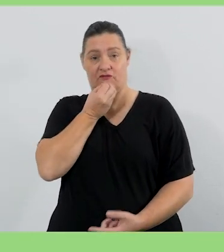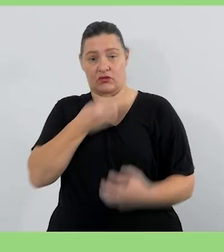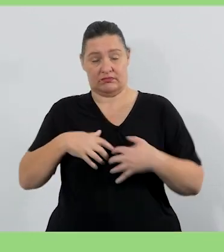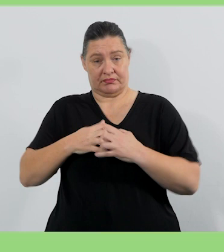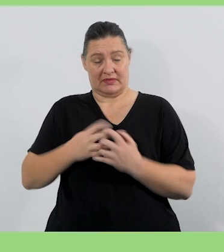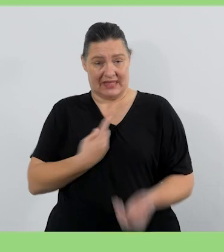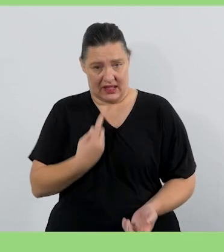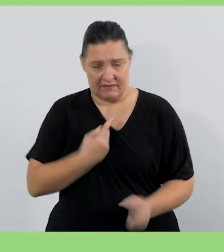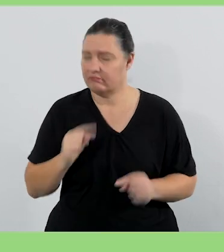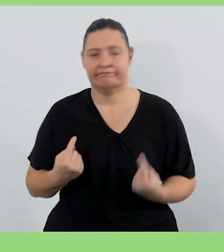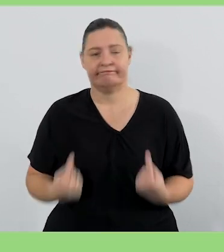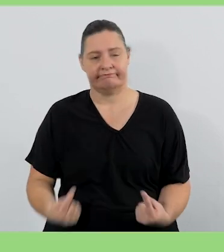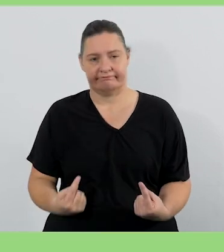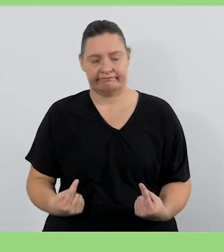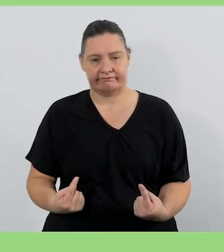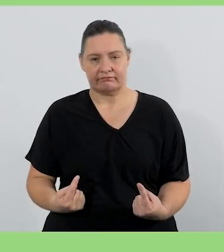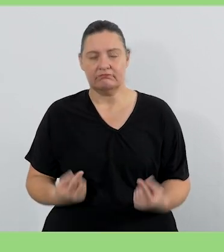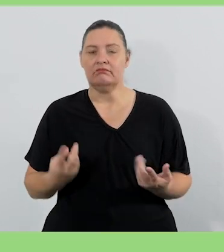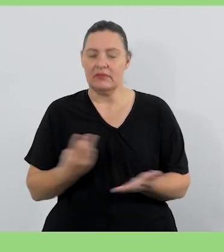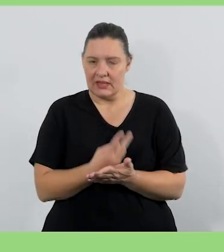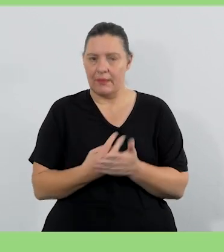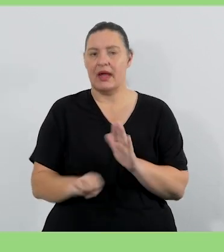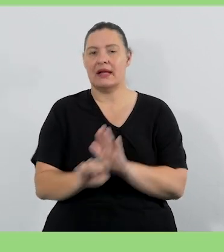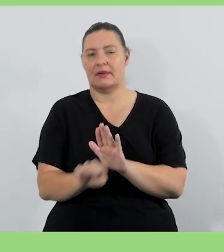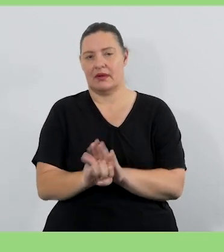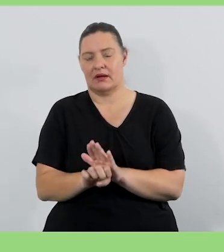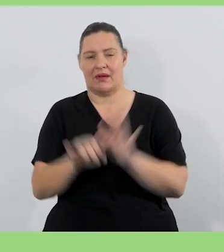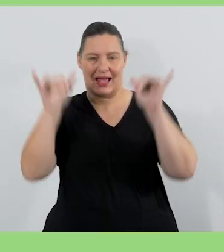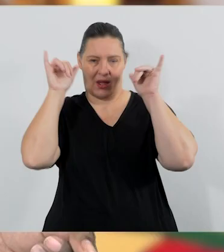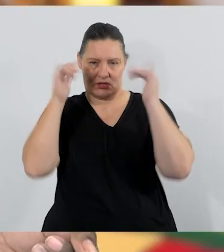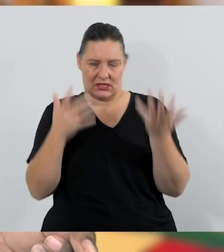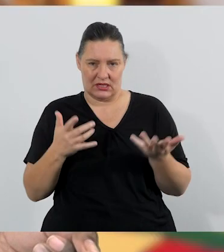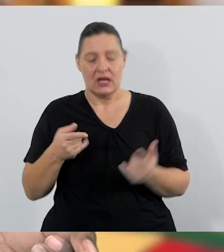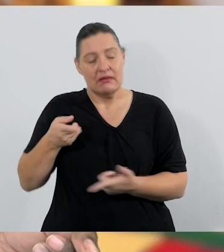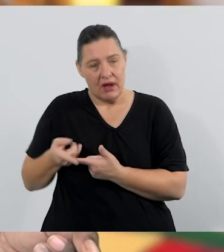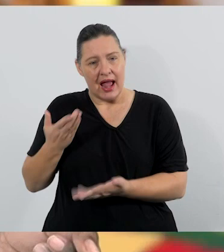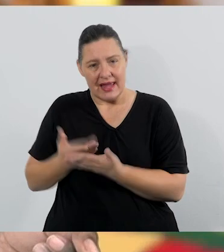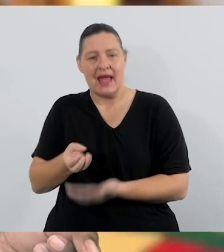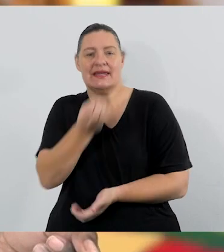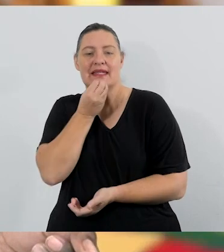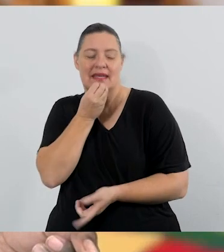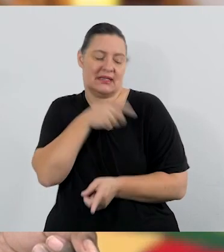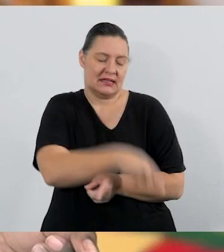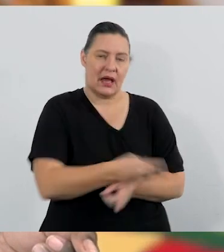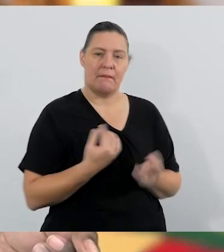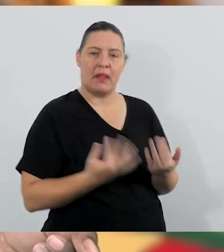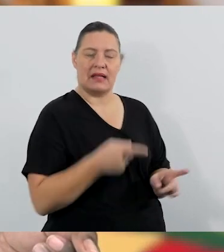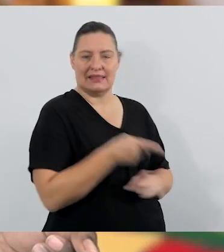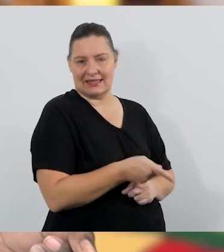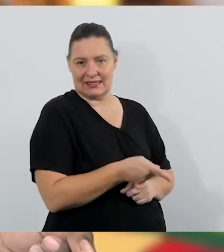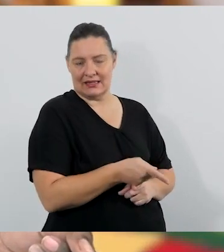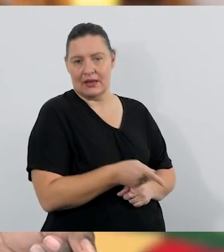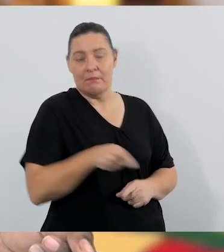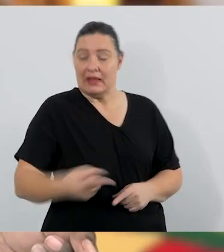cannot make their own food. This is the same example I made earlier about the cow. They have the ability to eat other